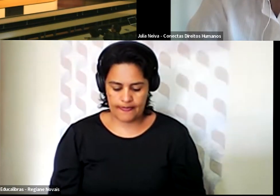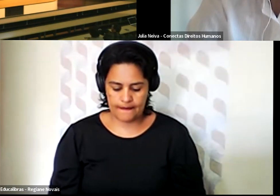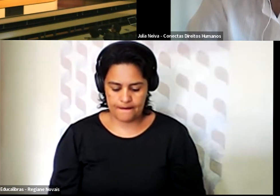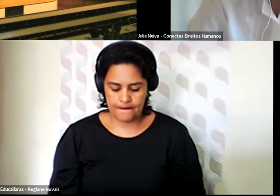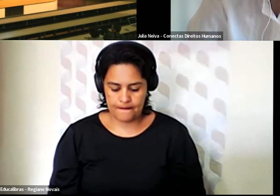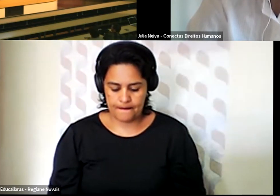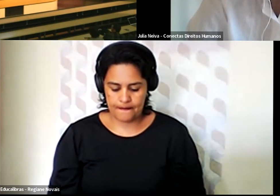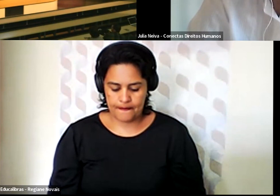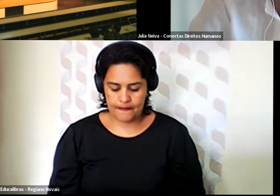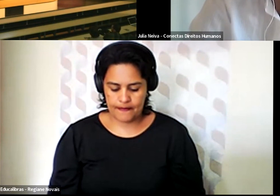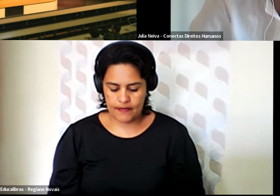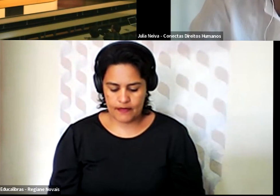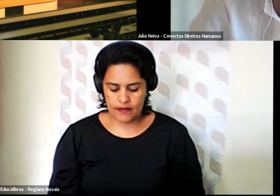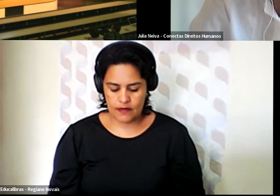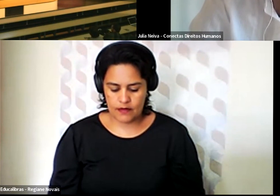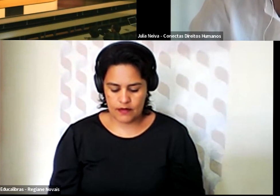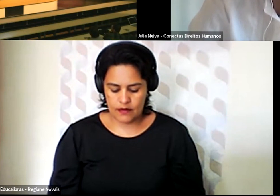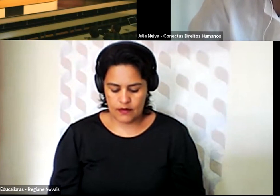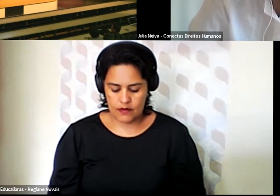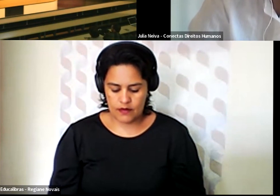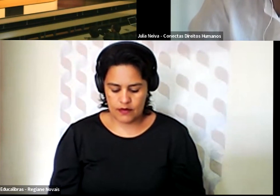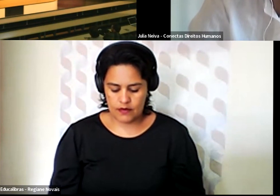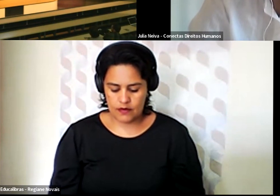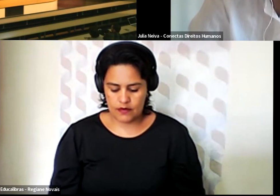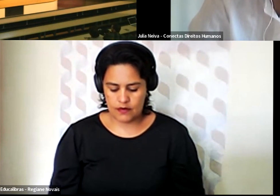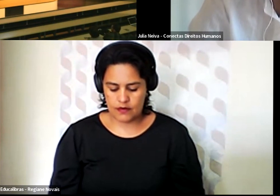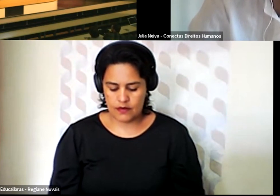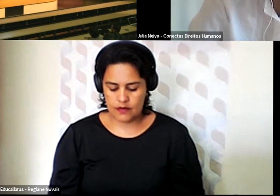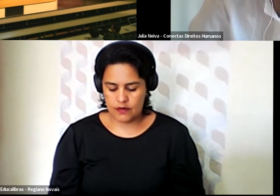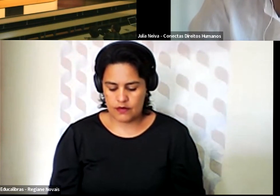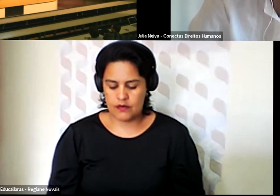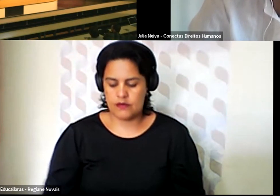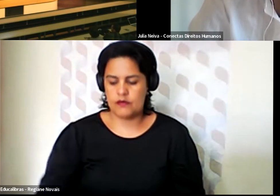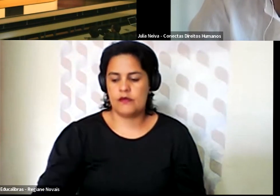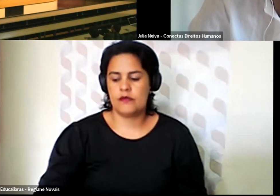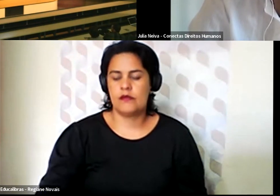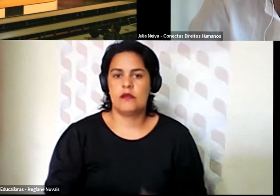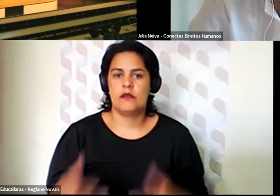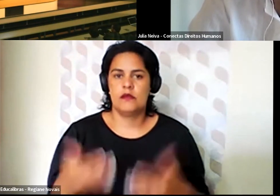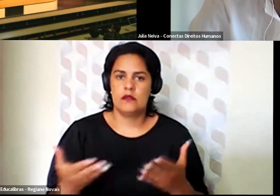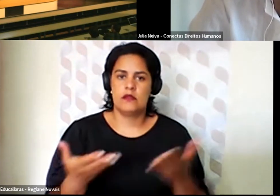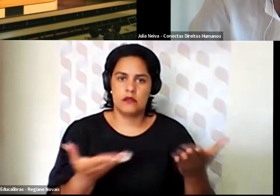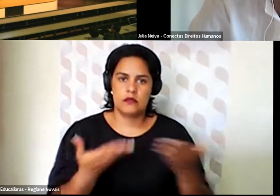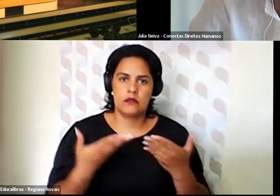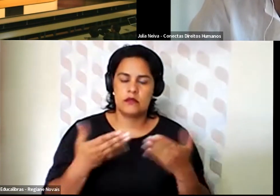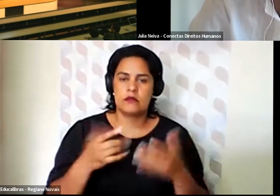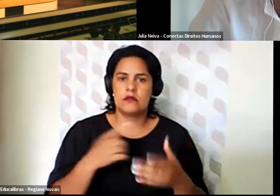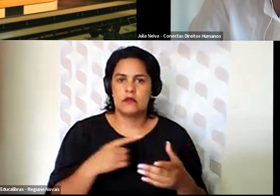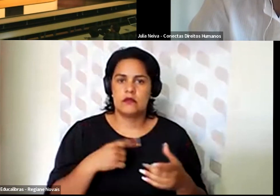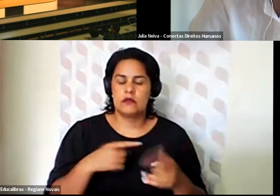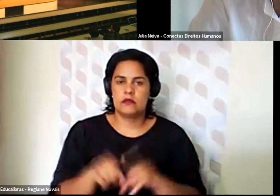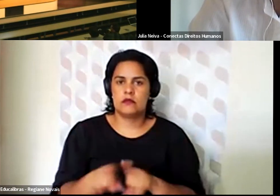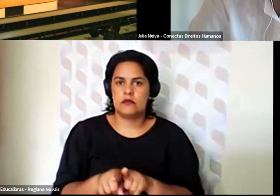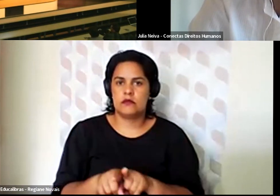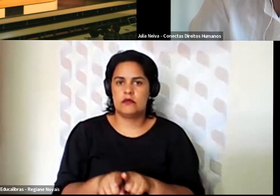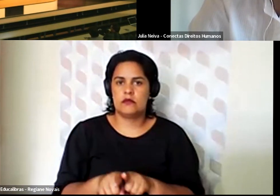an intern in my team for a good year almost, and it has been really good. And let me